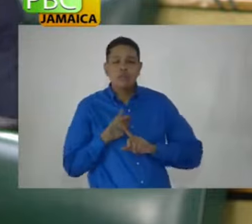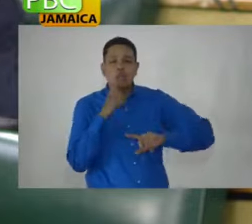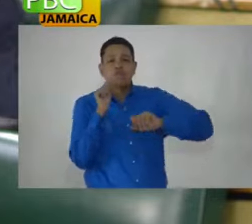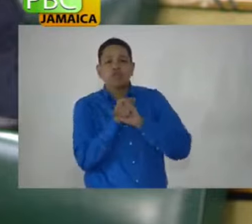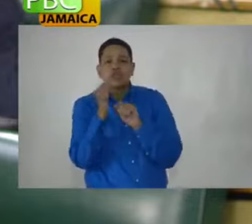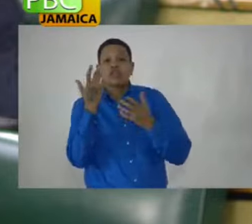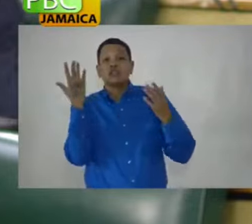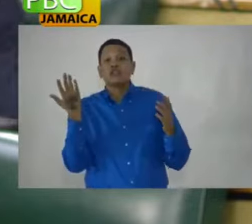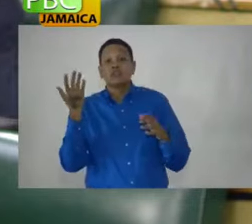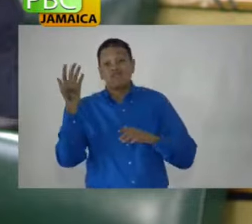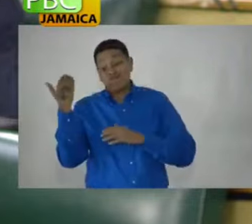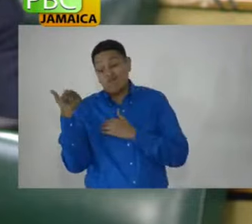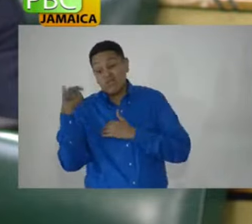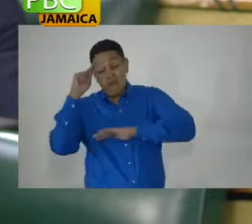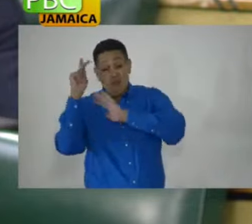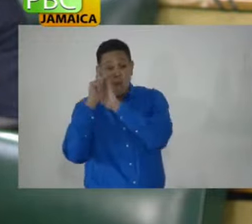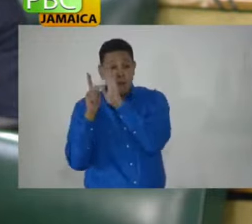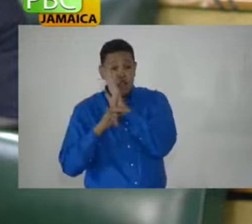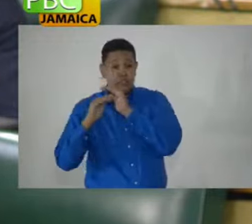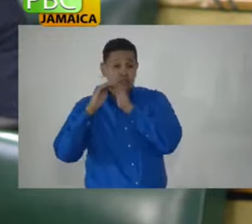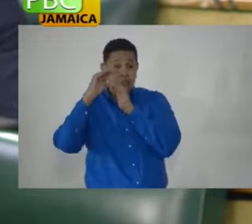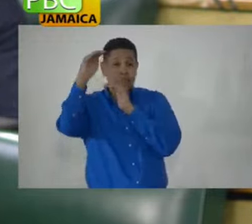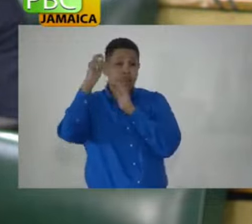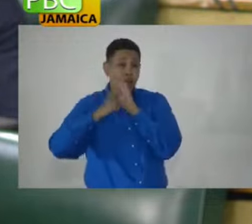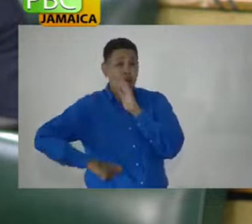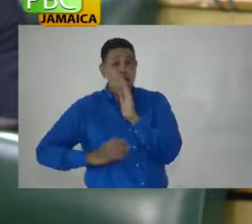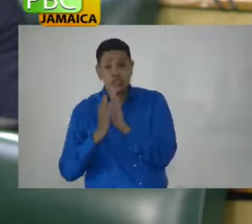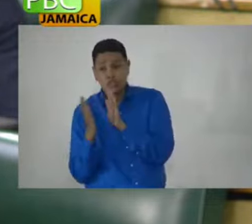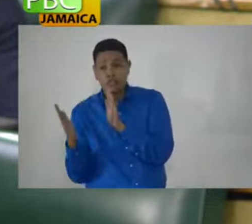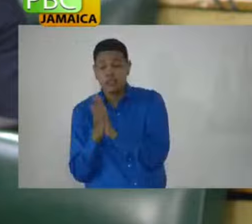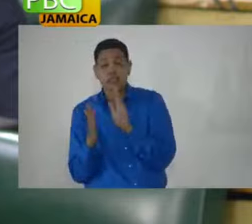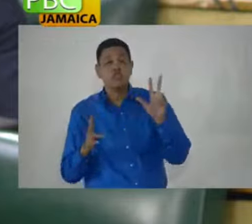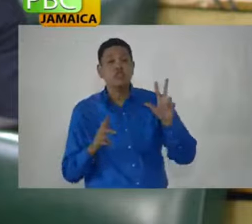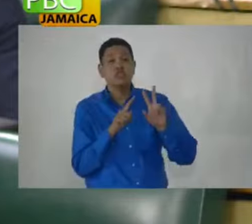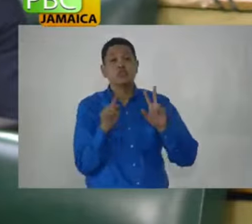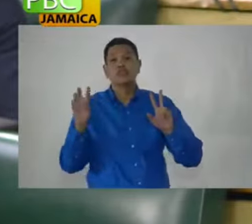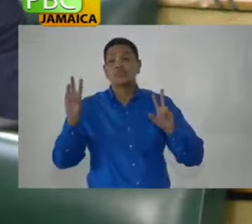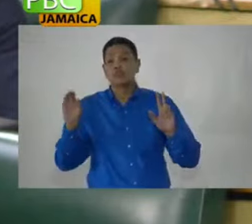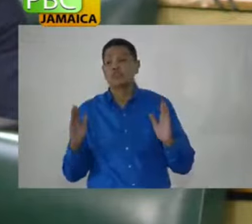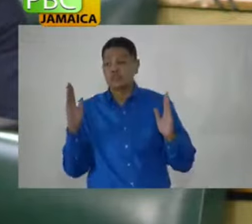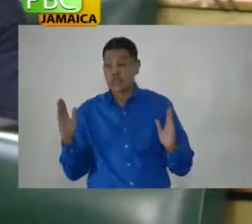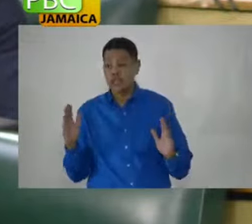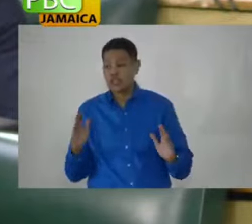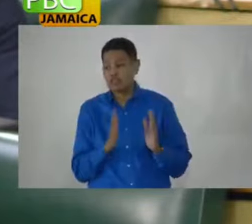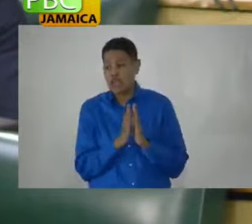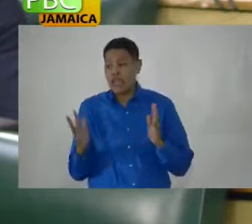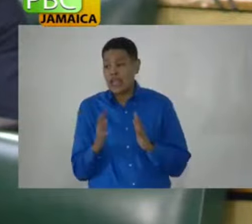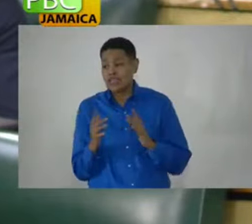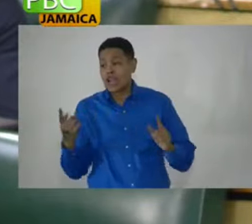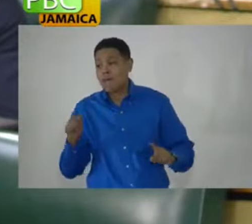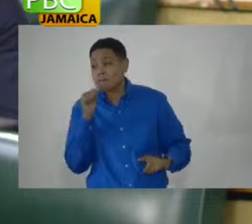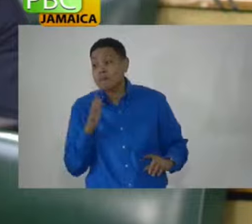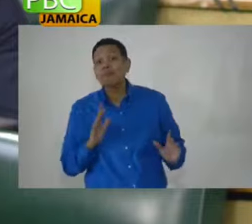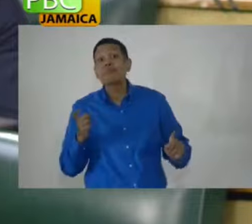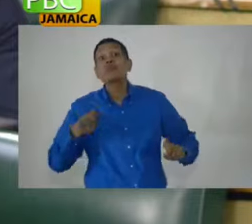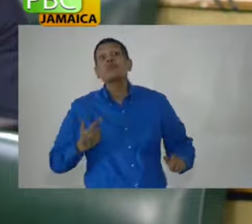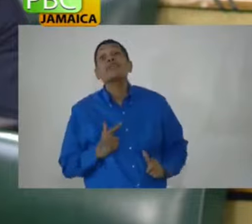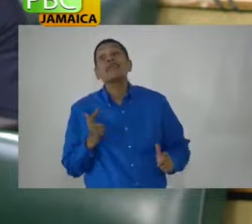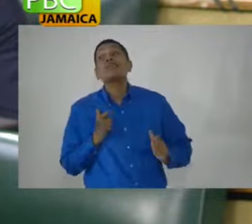responsible for policy directive for inflation to be in the 3 to 6% range. Madam Speaker, we have lived